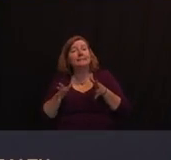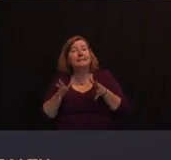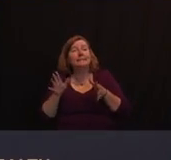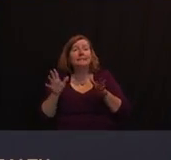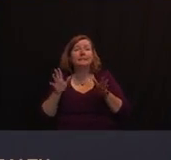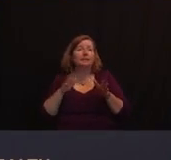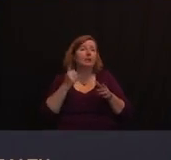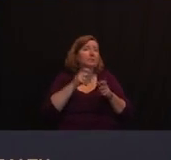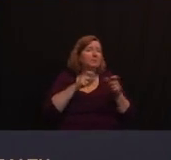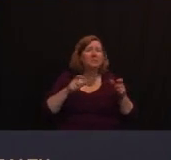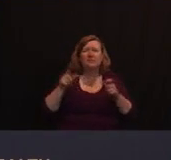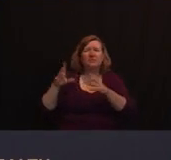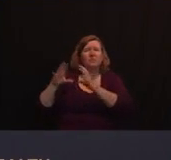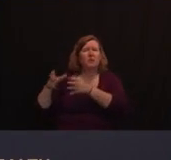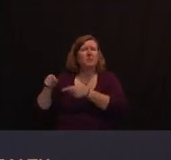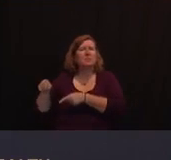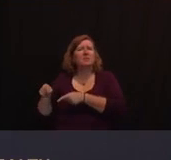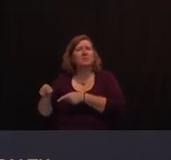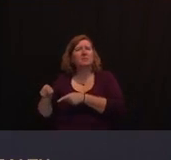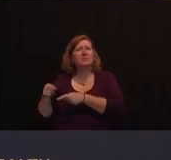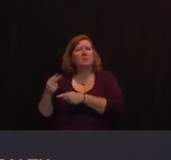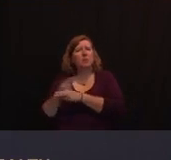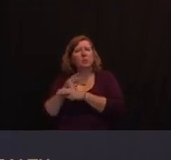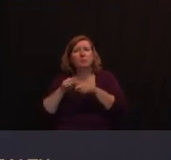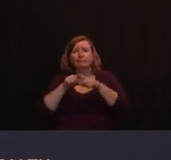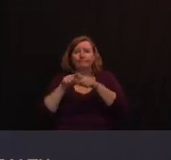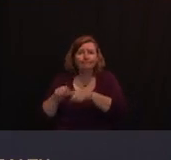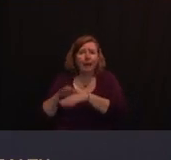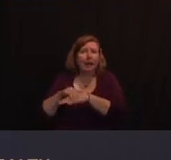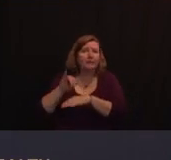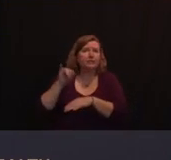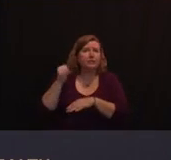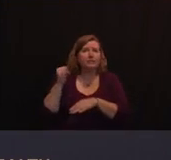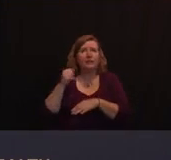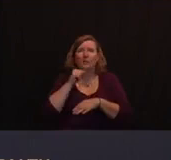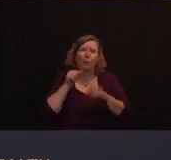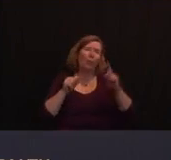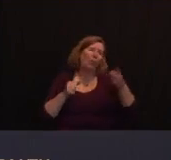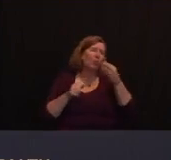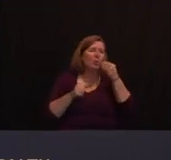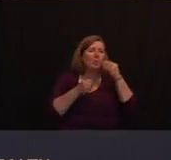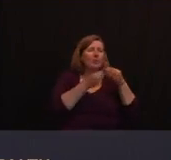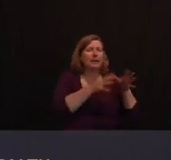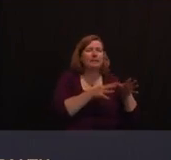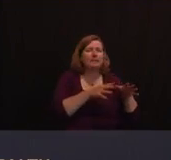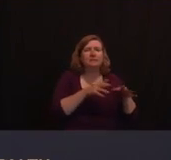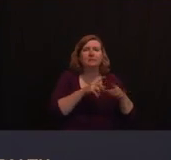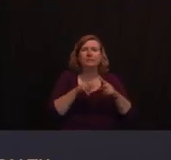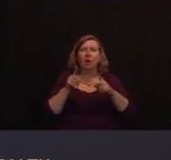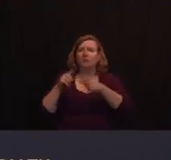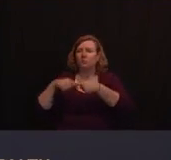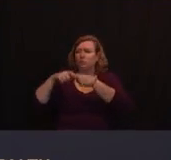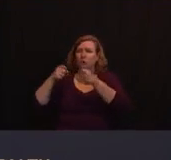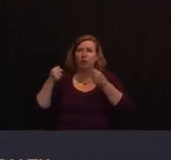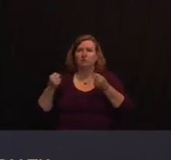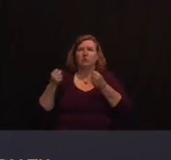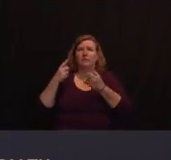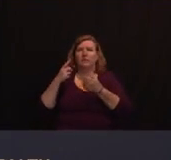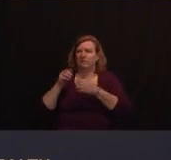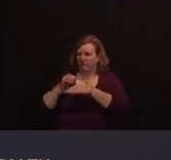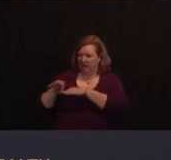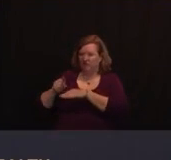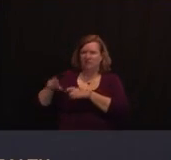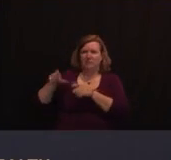being given the J&J dose and how the progress in that area is affected by the pause? And for the